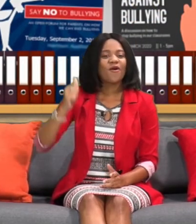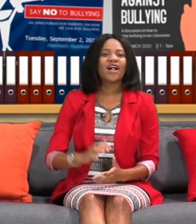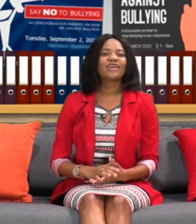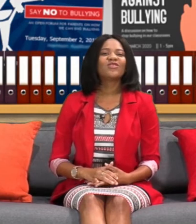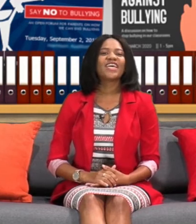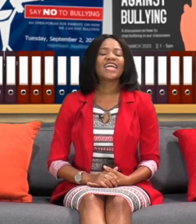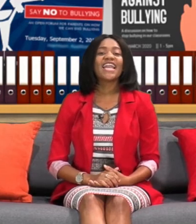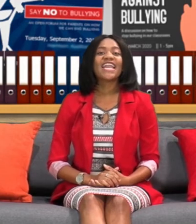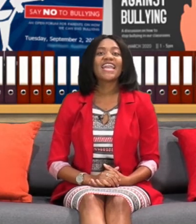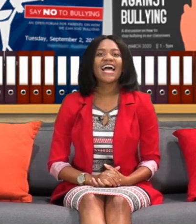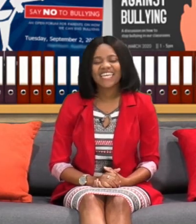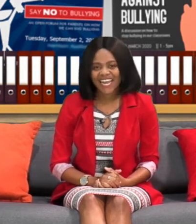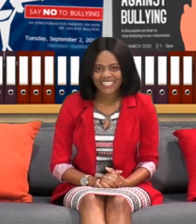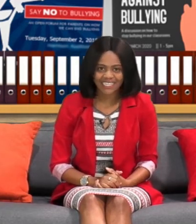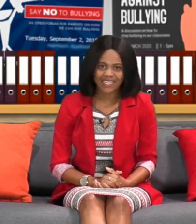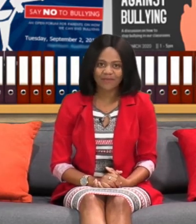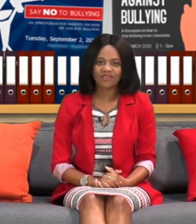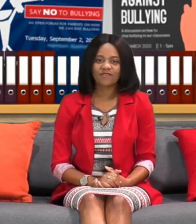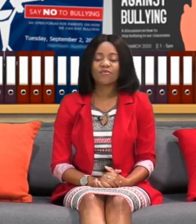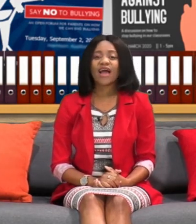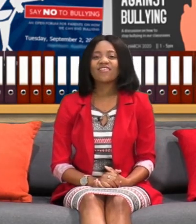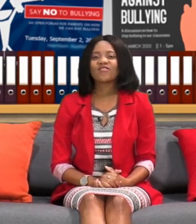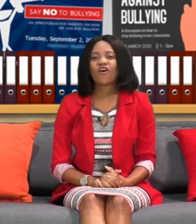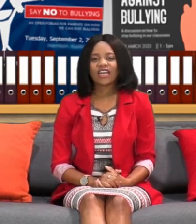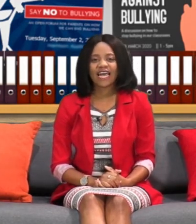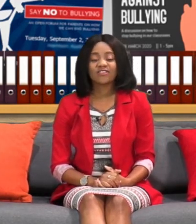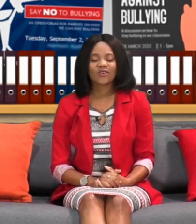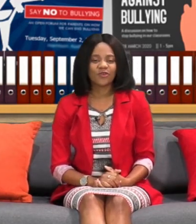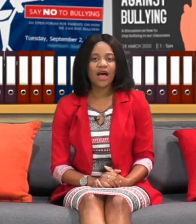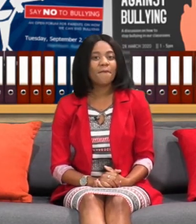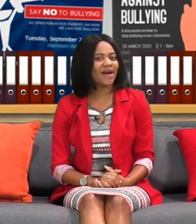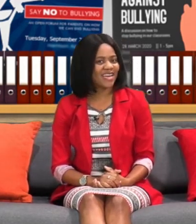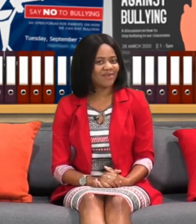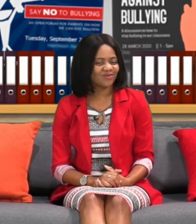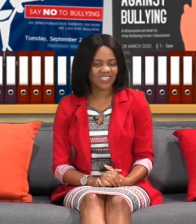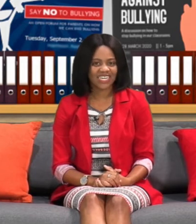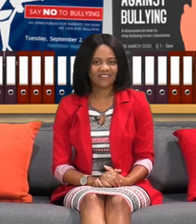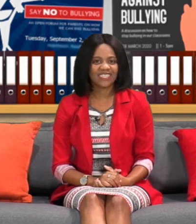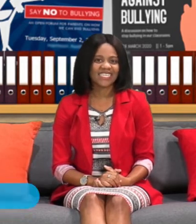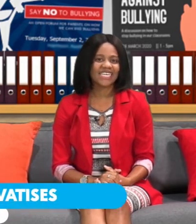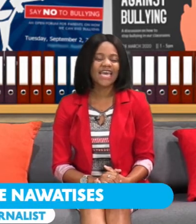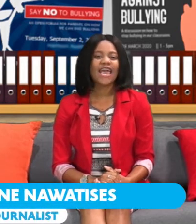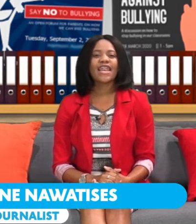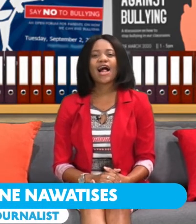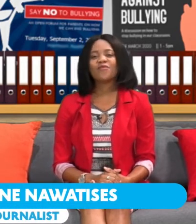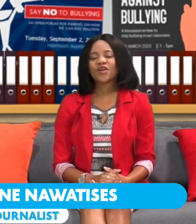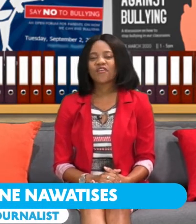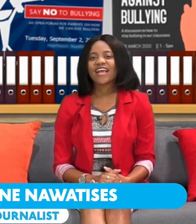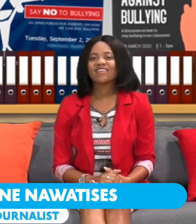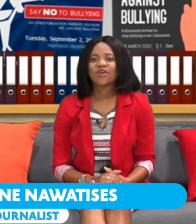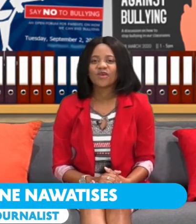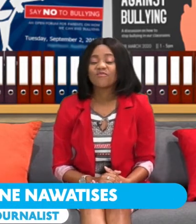everyone, welcome to yet another exciting episode of the My Zone Online School. My name is Michelina Batises and I'll